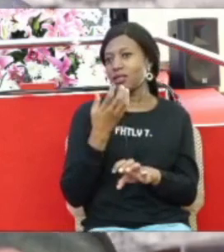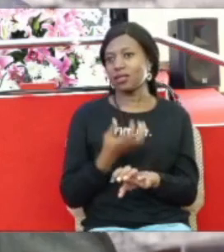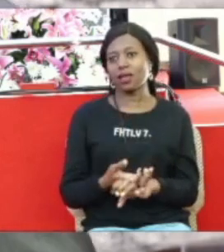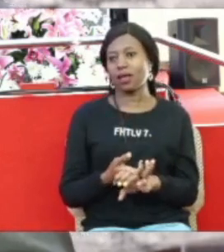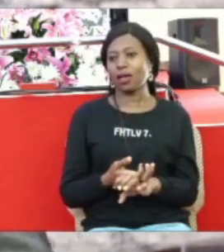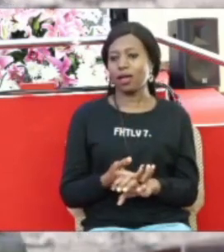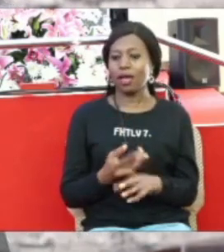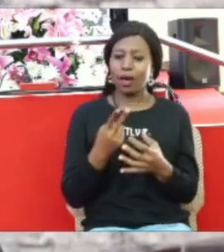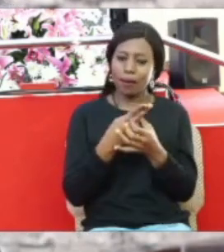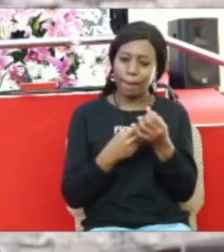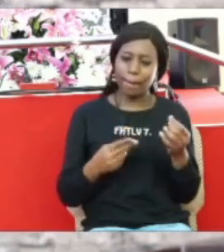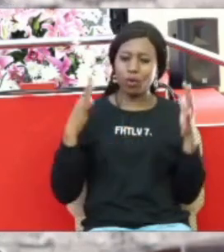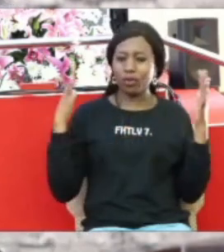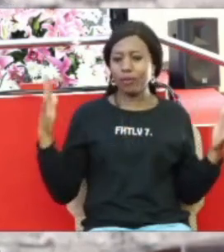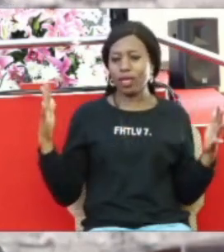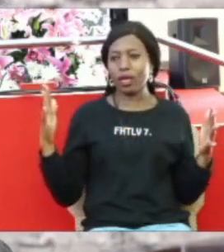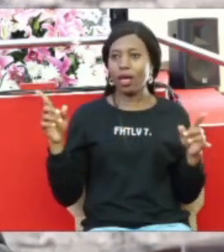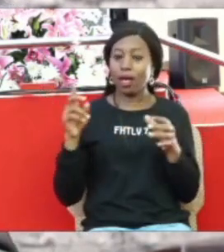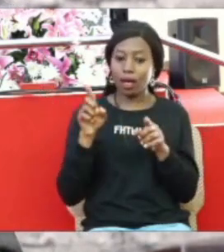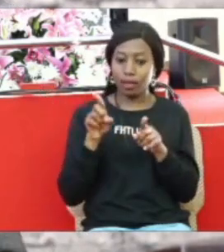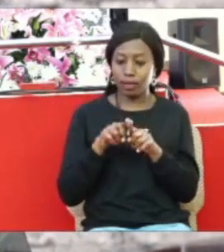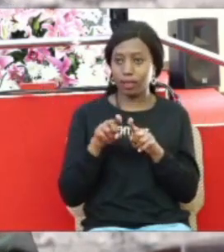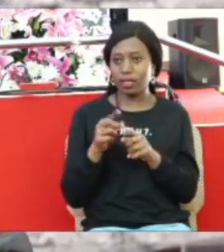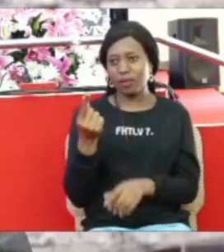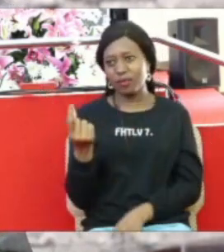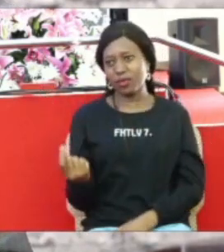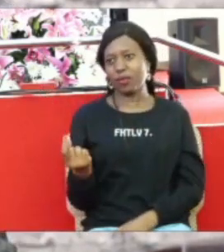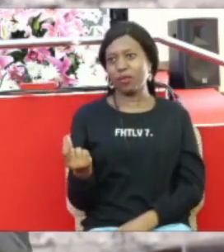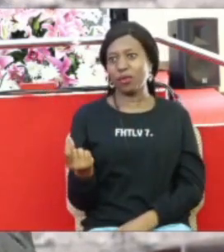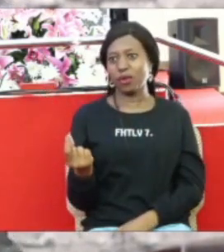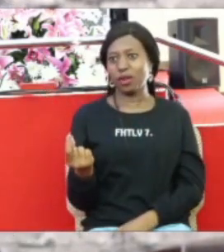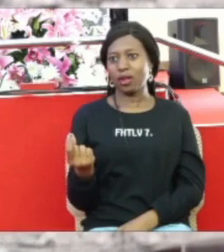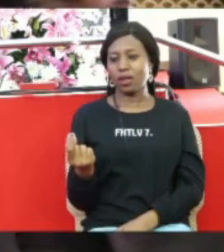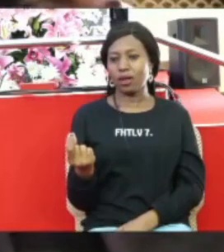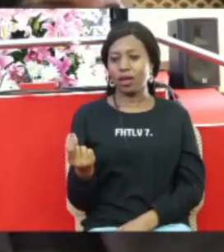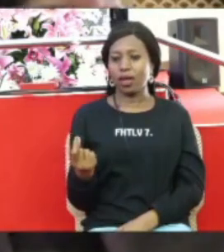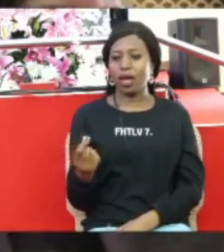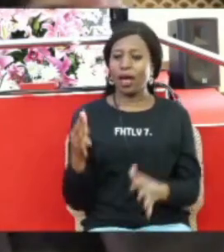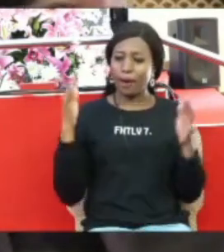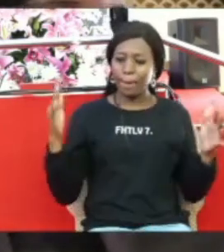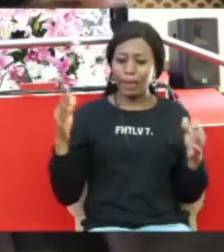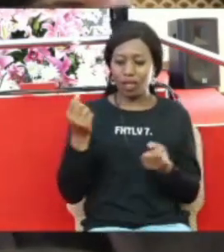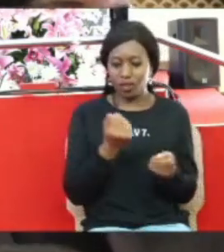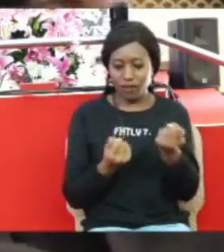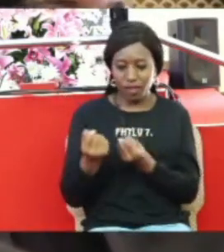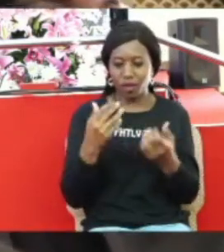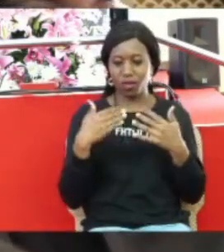zote. Ziko zinachanganyika pale. Na gari na heshima zako. Umefunga tai. Na uko na briefcase kwa